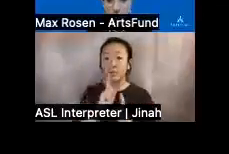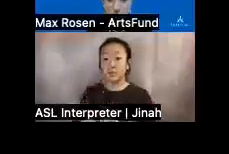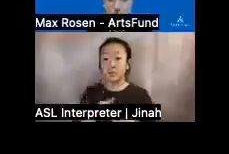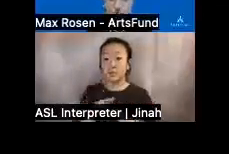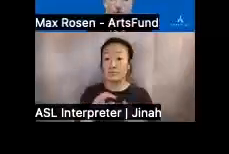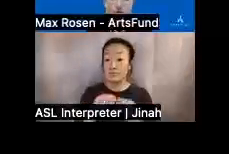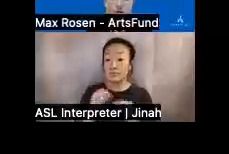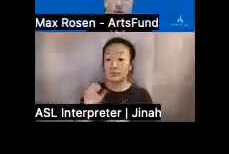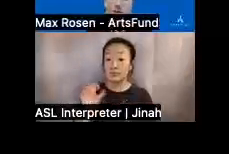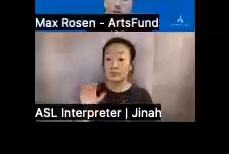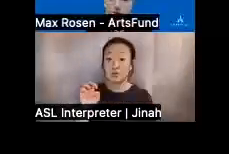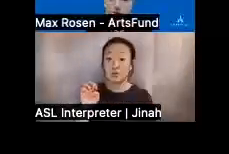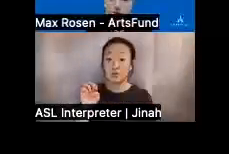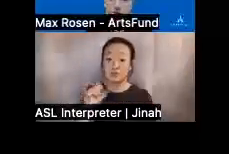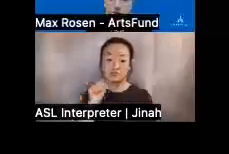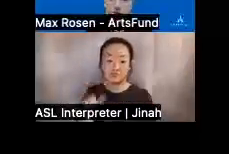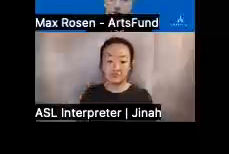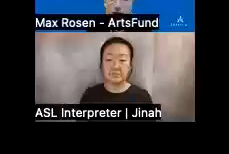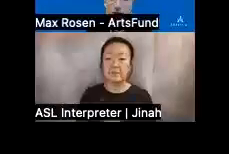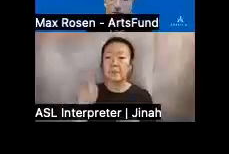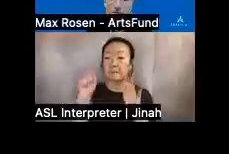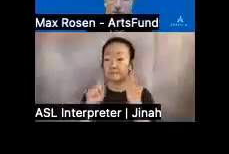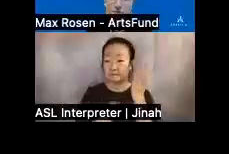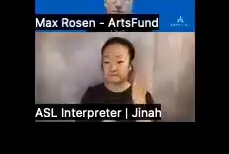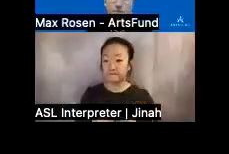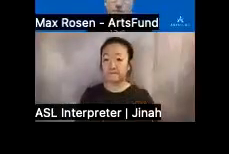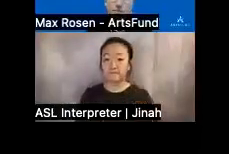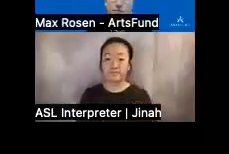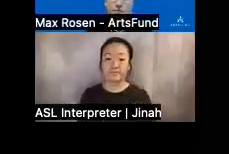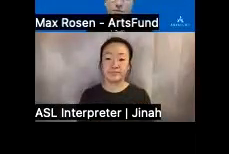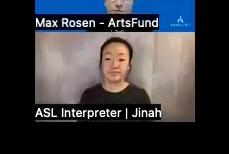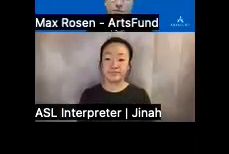scored. So I'll scroll a bit further down.